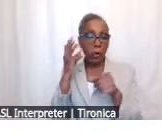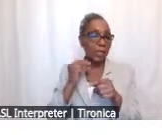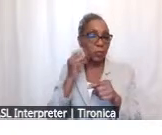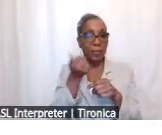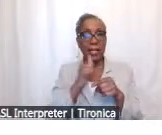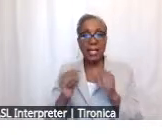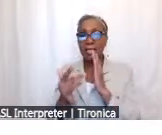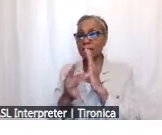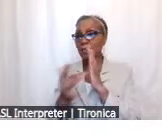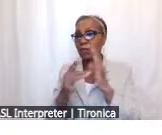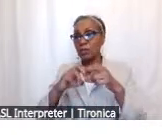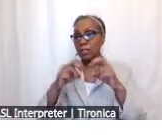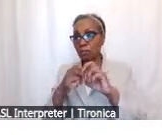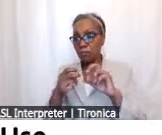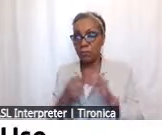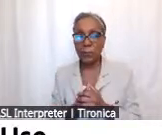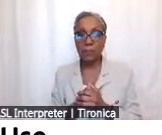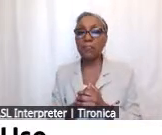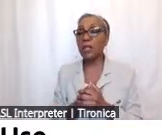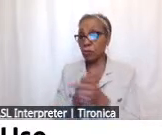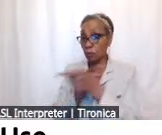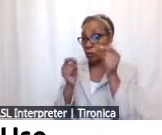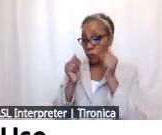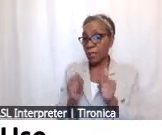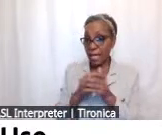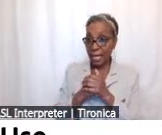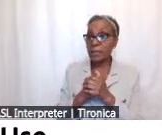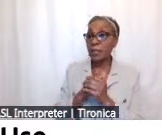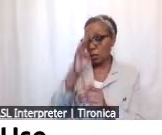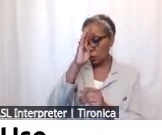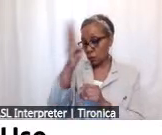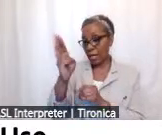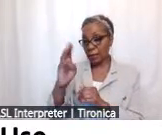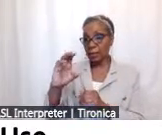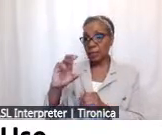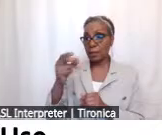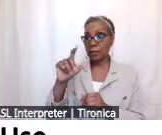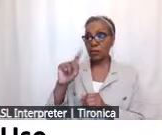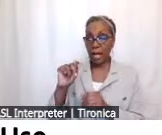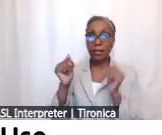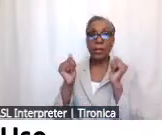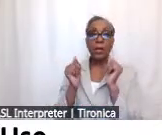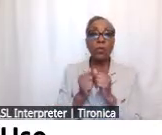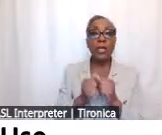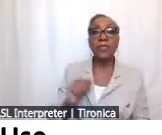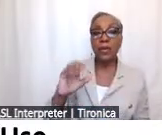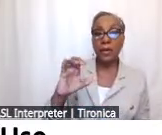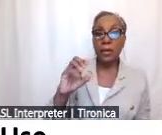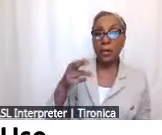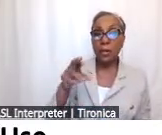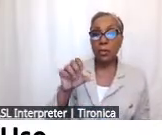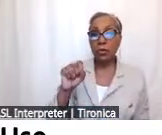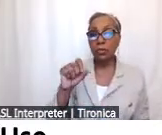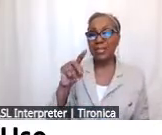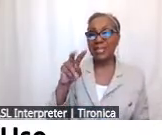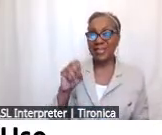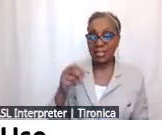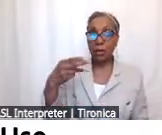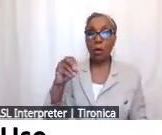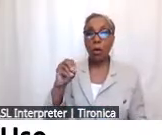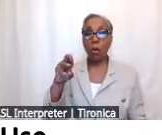technical difficulties, you can directly chat with Christine Horwitz, also with the Center